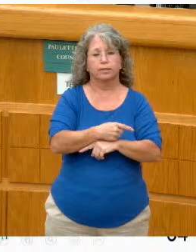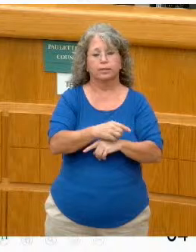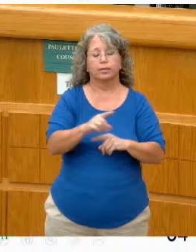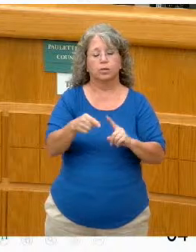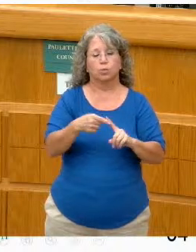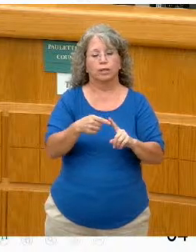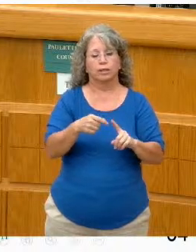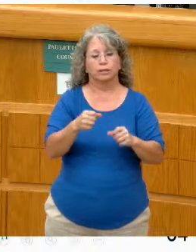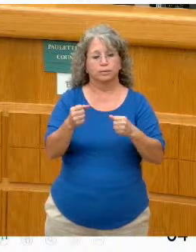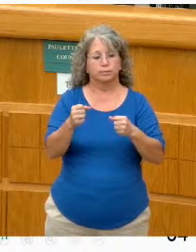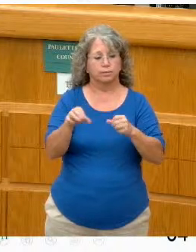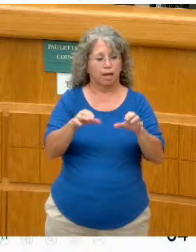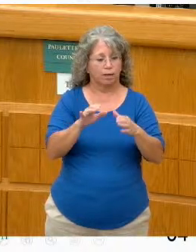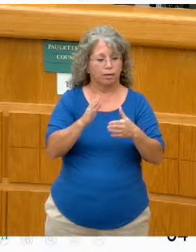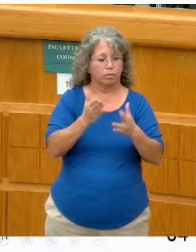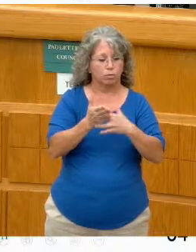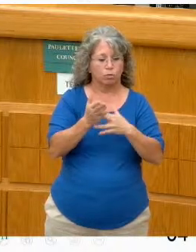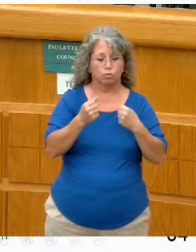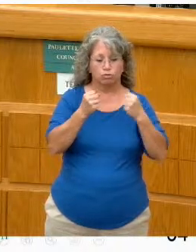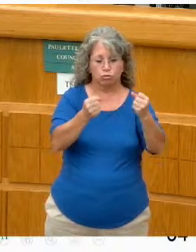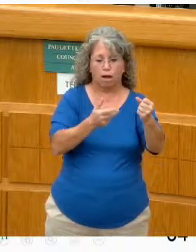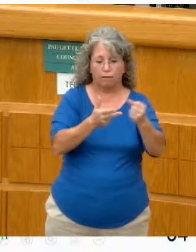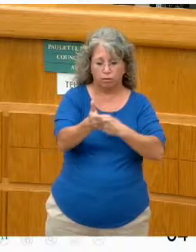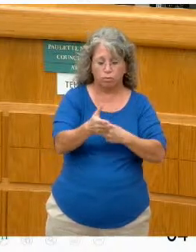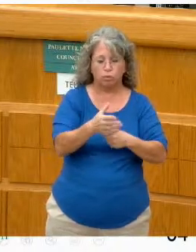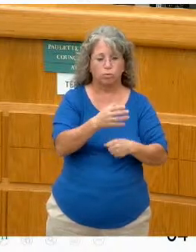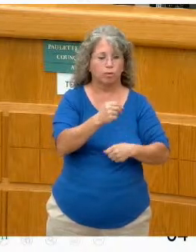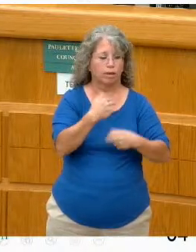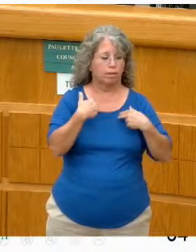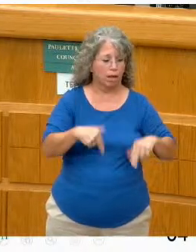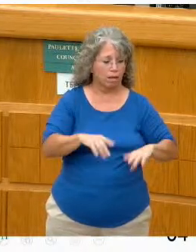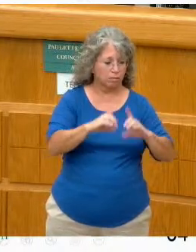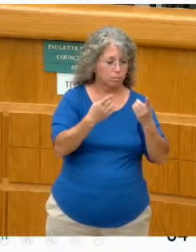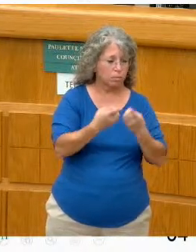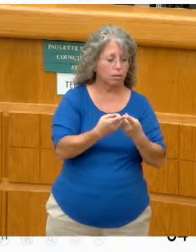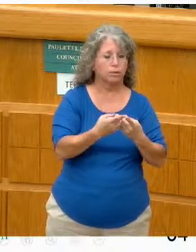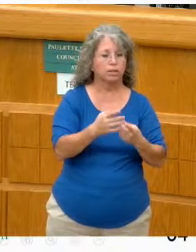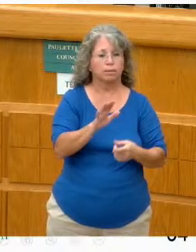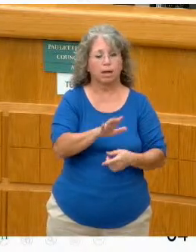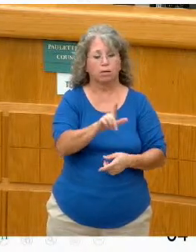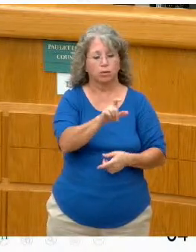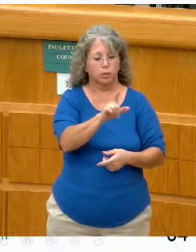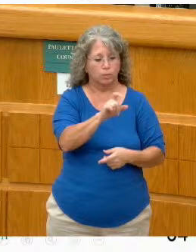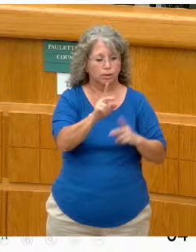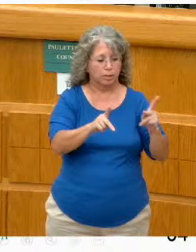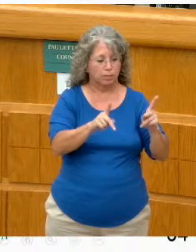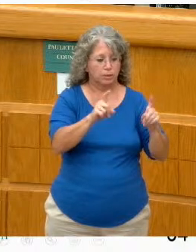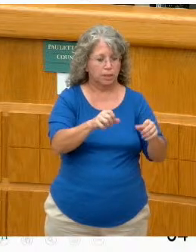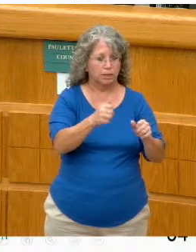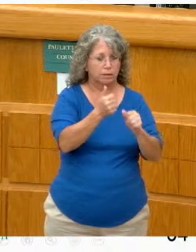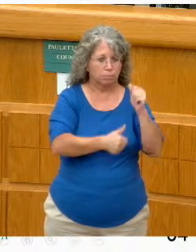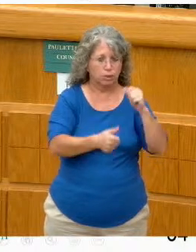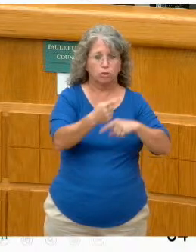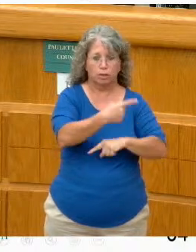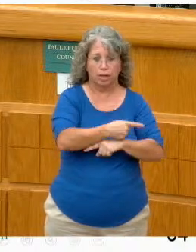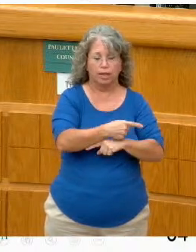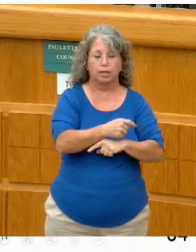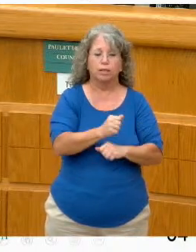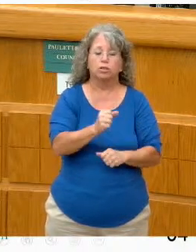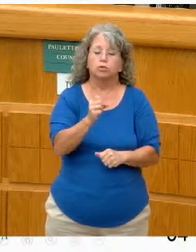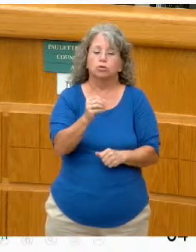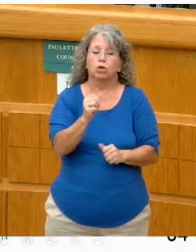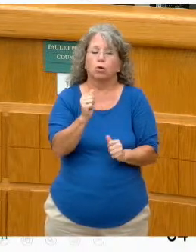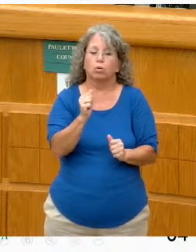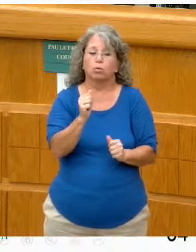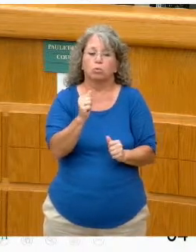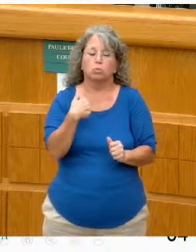stations and by the public health district, on average about 21 people tested per day. And you can see that it's leveled